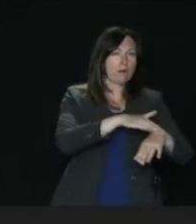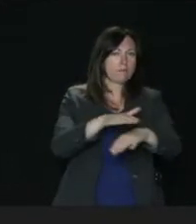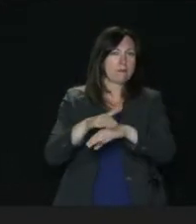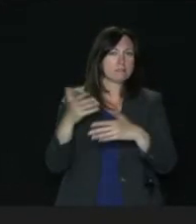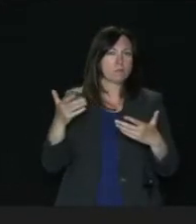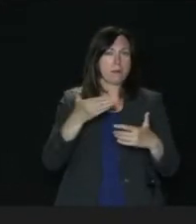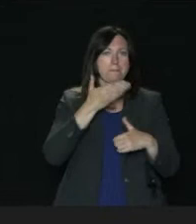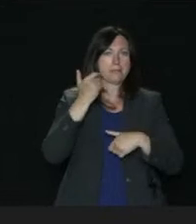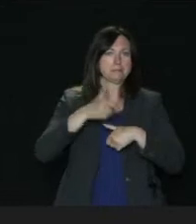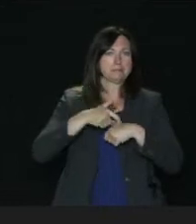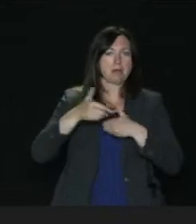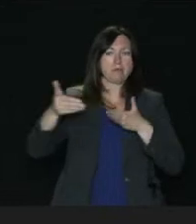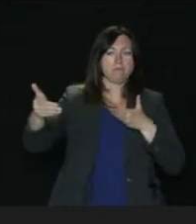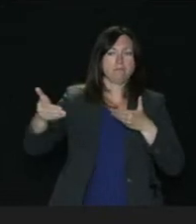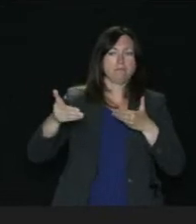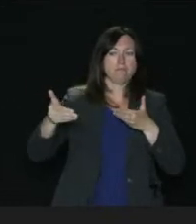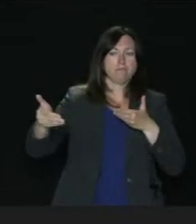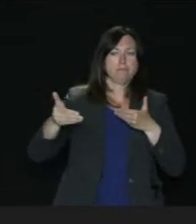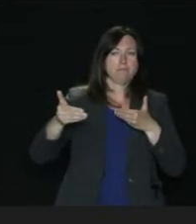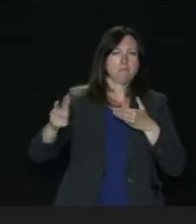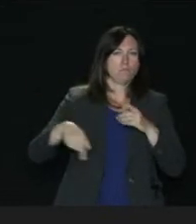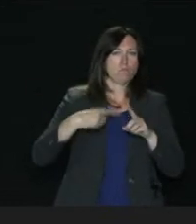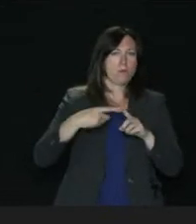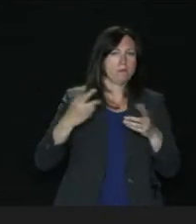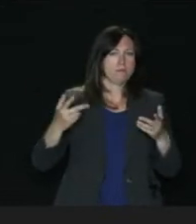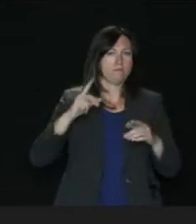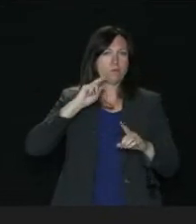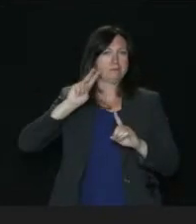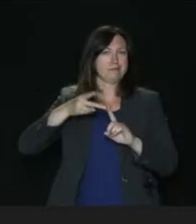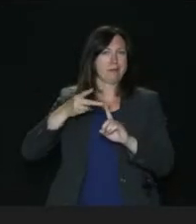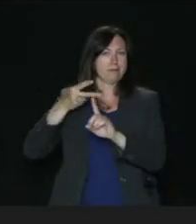what the data actually says about when that second dose should be given.